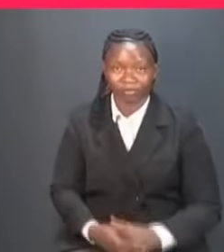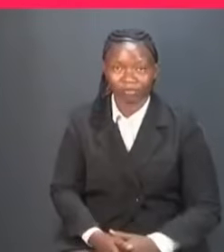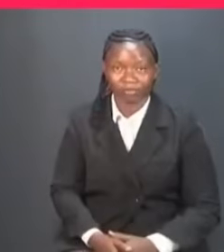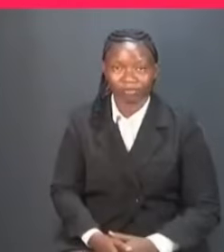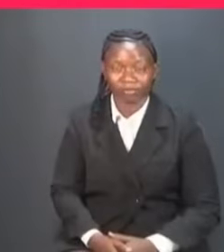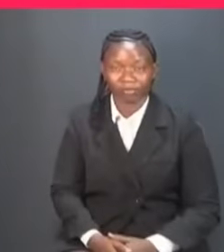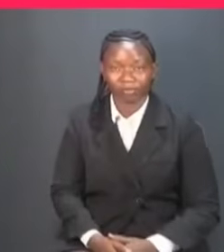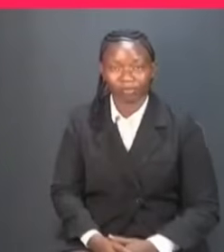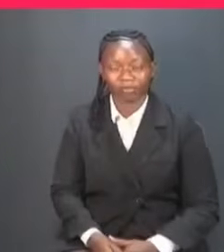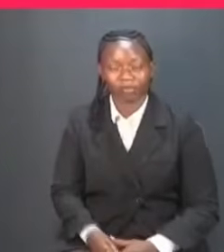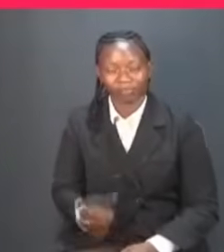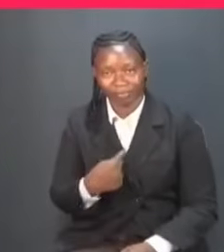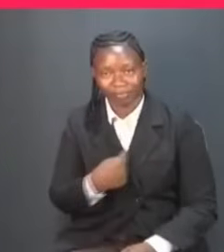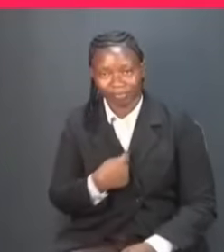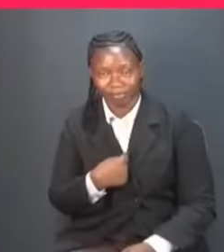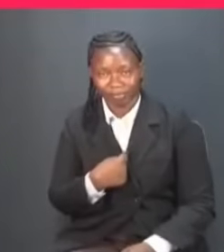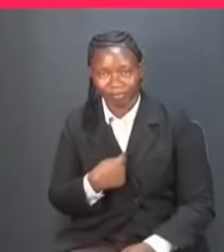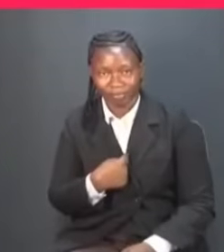I